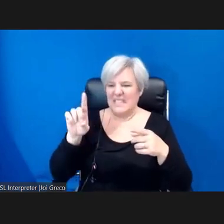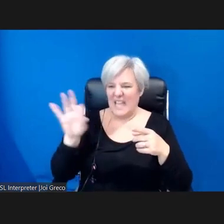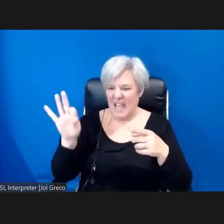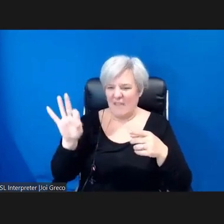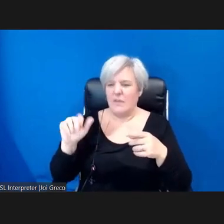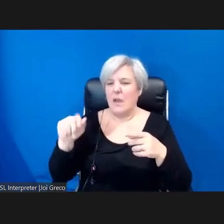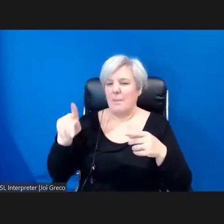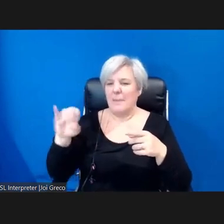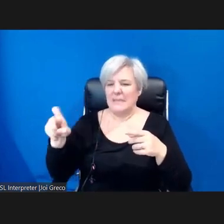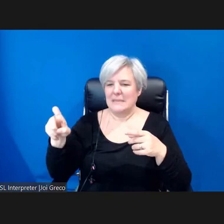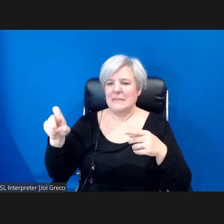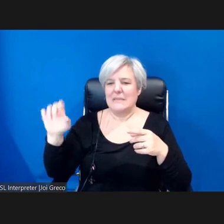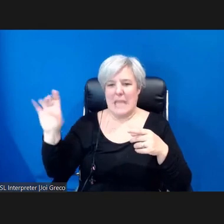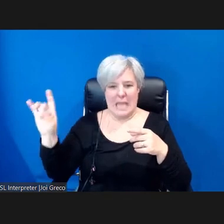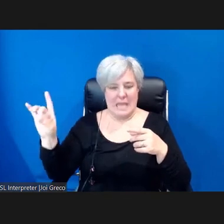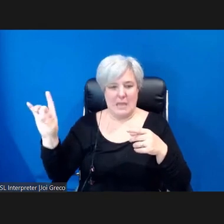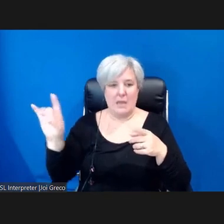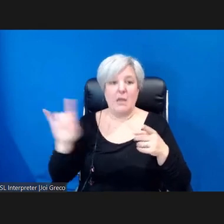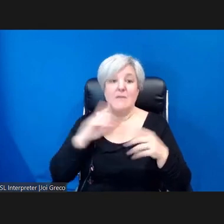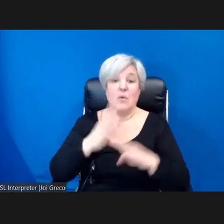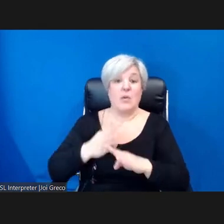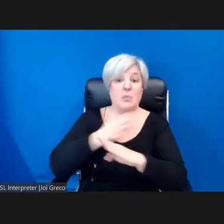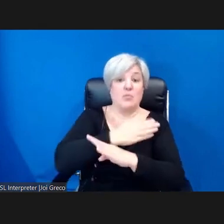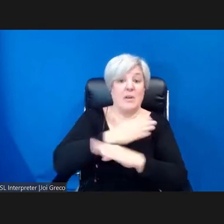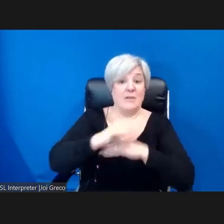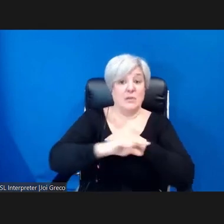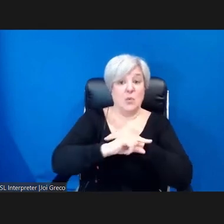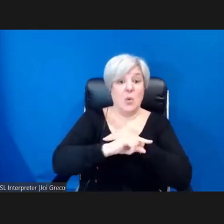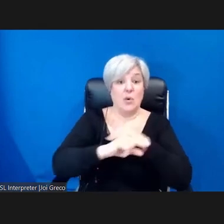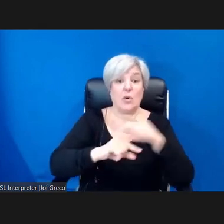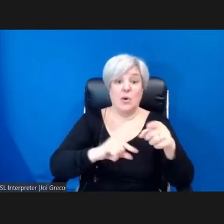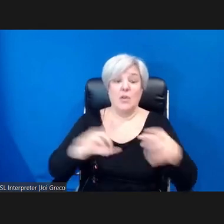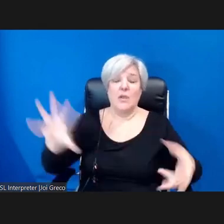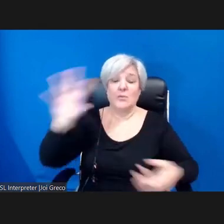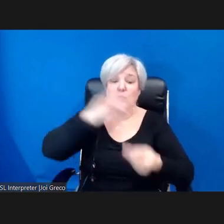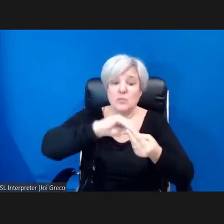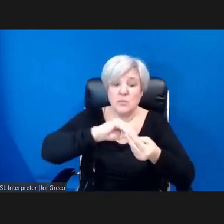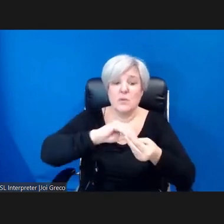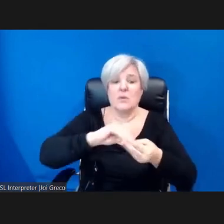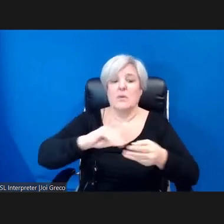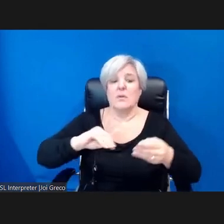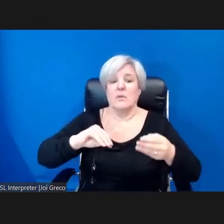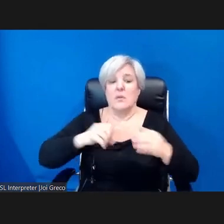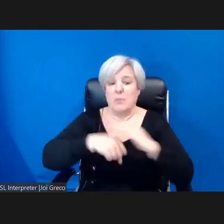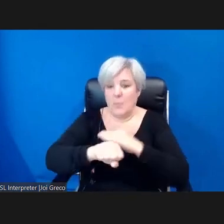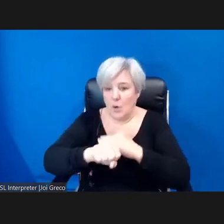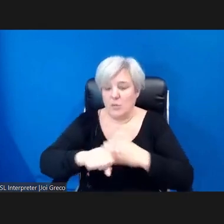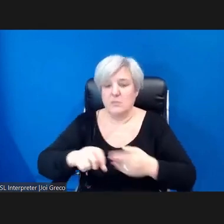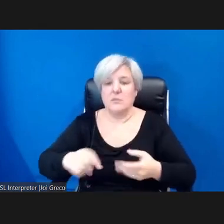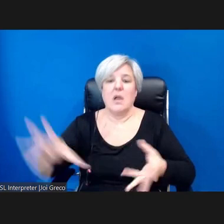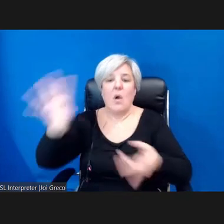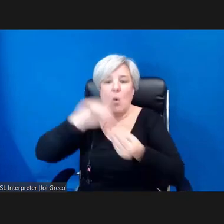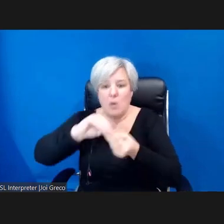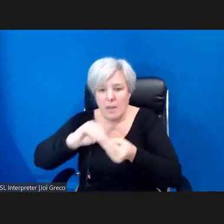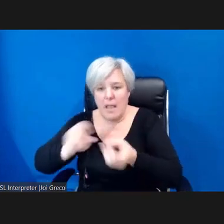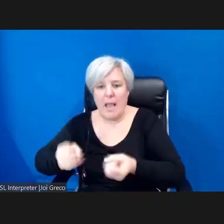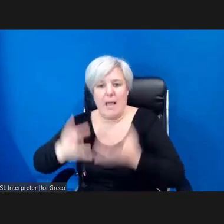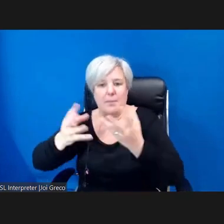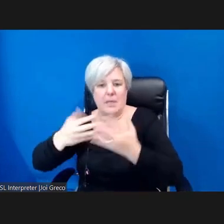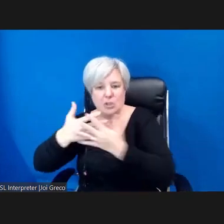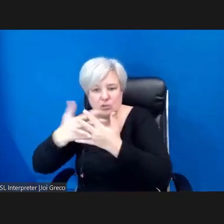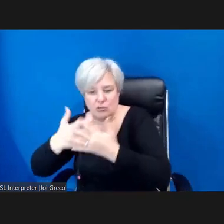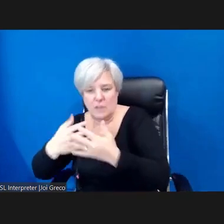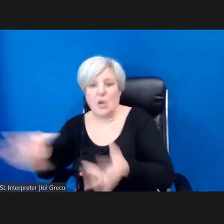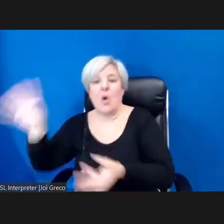8 for the previous quarter, which consists of total occurrent births, total screened, total